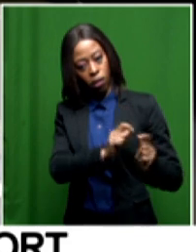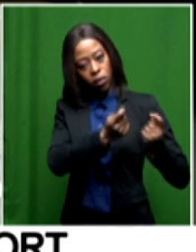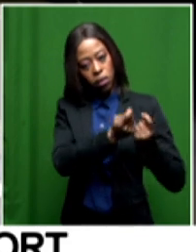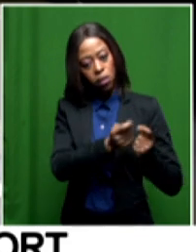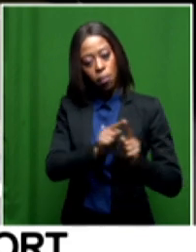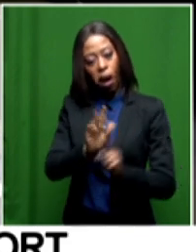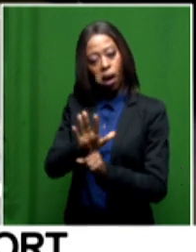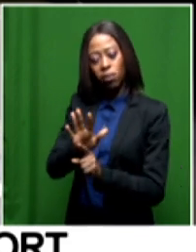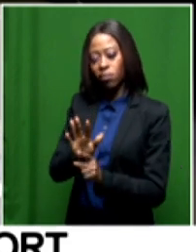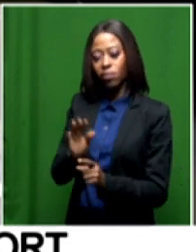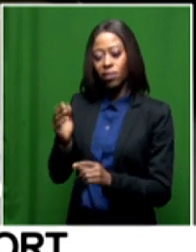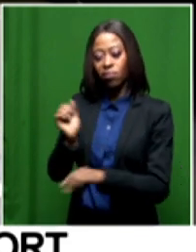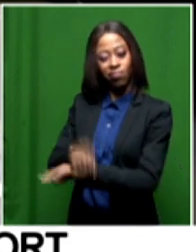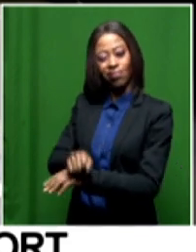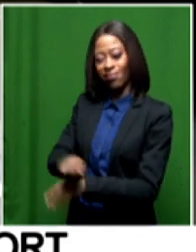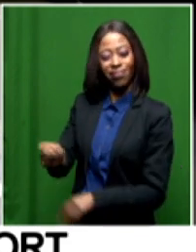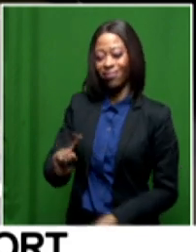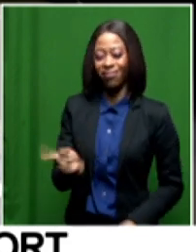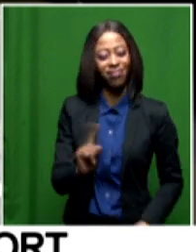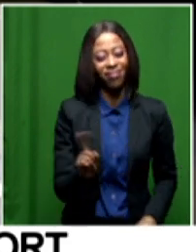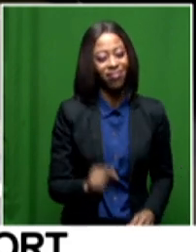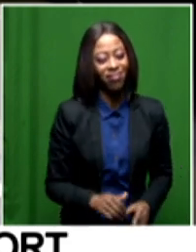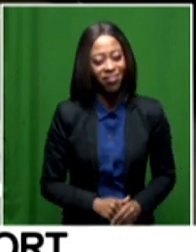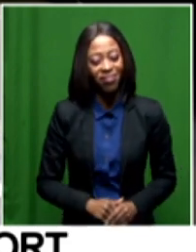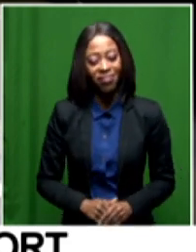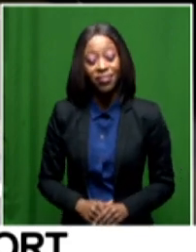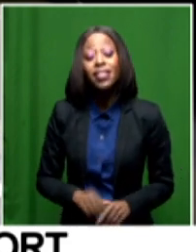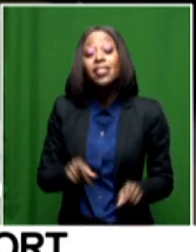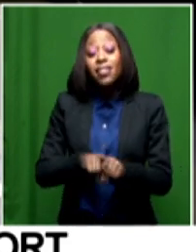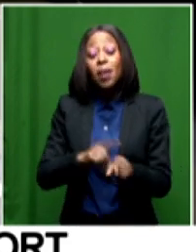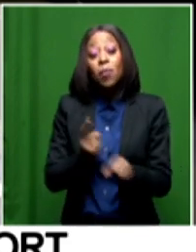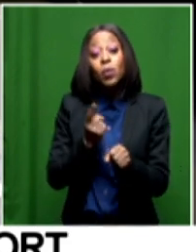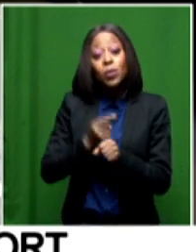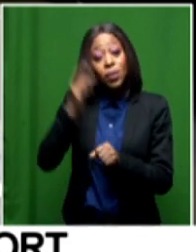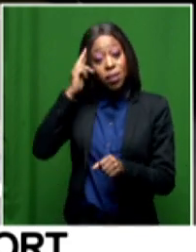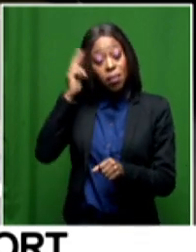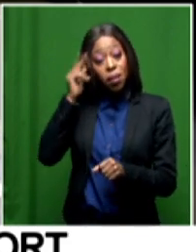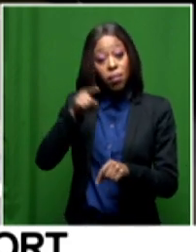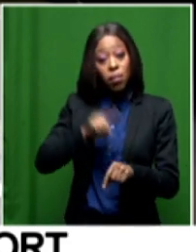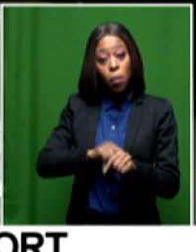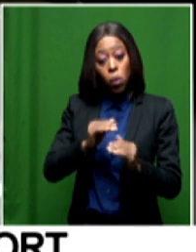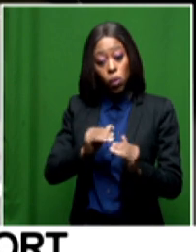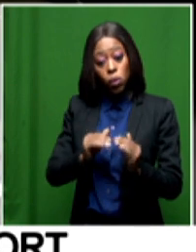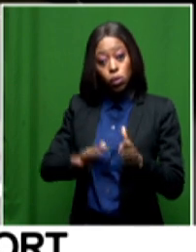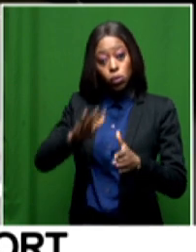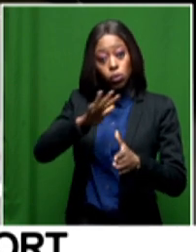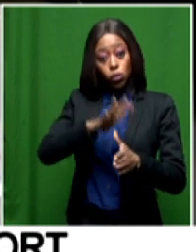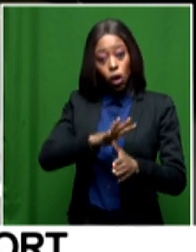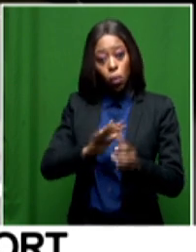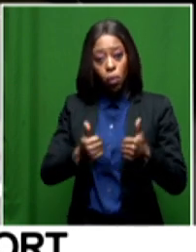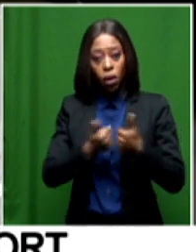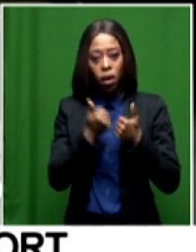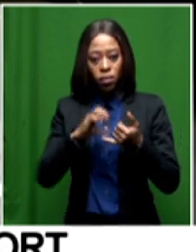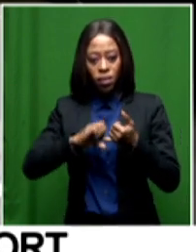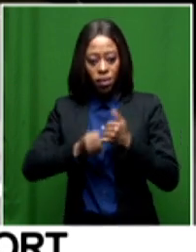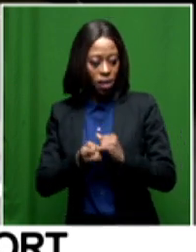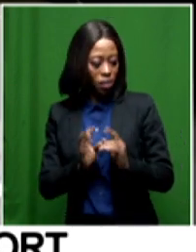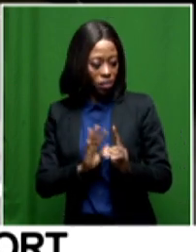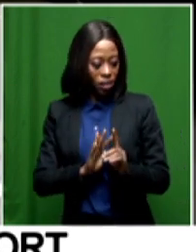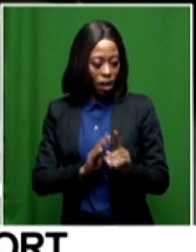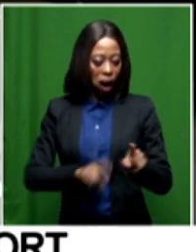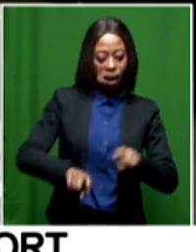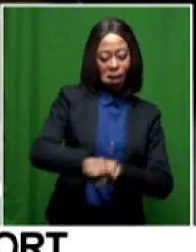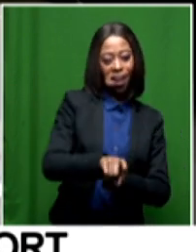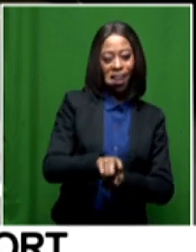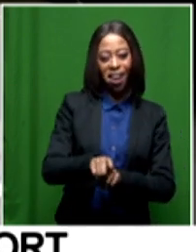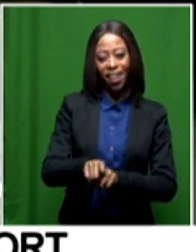don't discount Lewis Hamilton anytime. And don't forget, when people are at the top of their game, everyone always tries to knock them down.